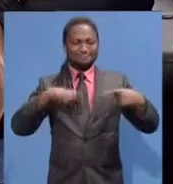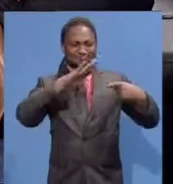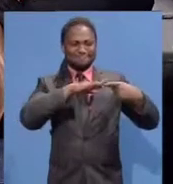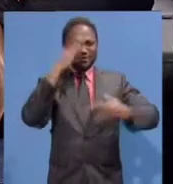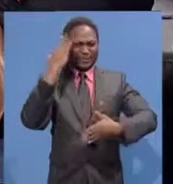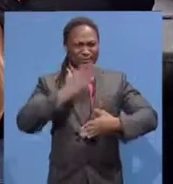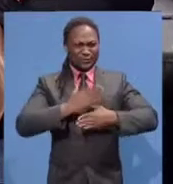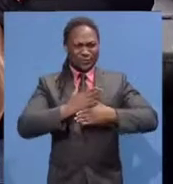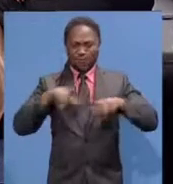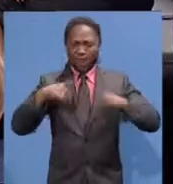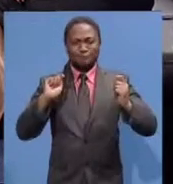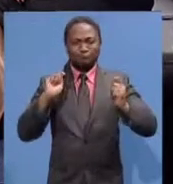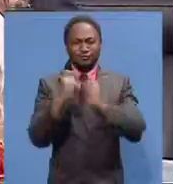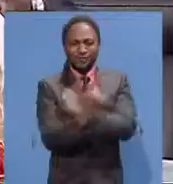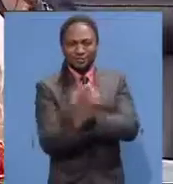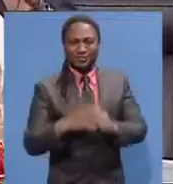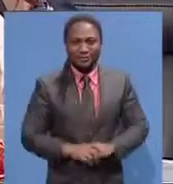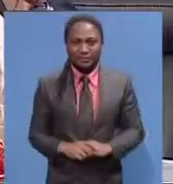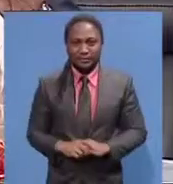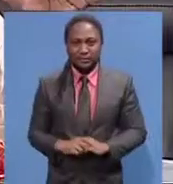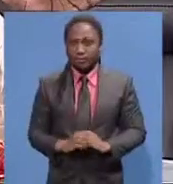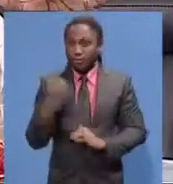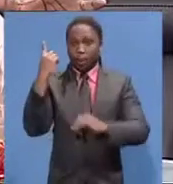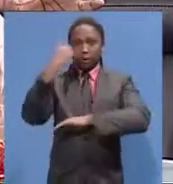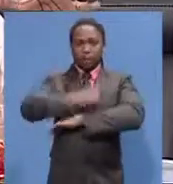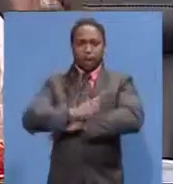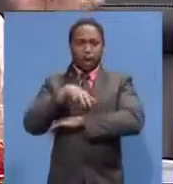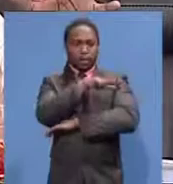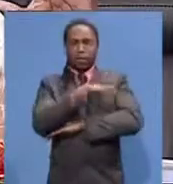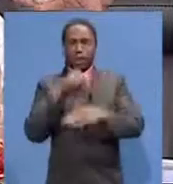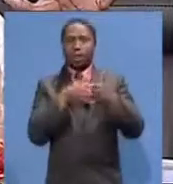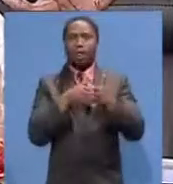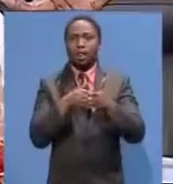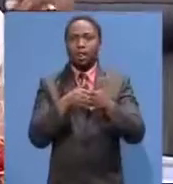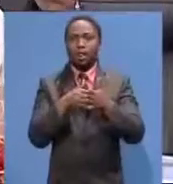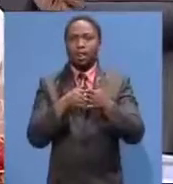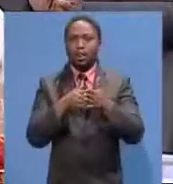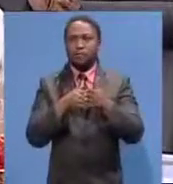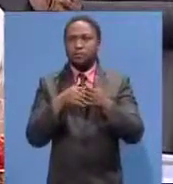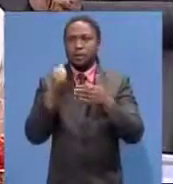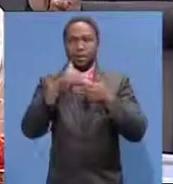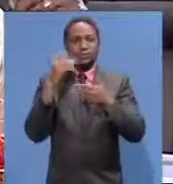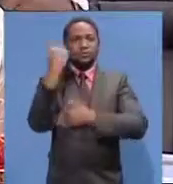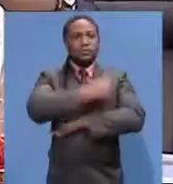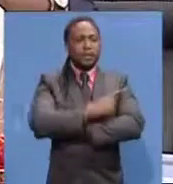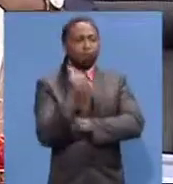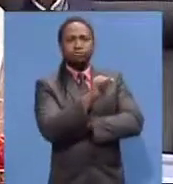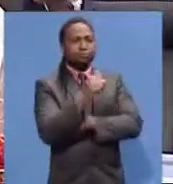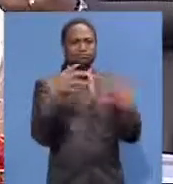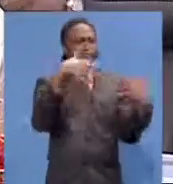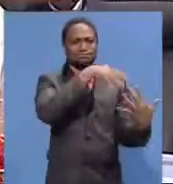quite deliberately different. I mean, it was one day you couldn't be in certain places, and the next, all of a sudden, oh no, I can go to school with these people. I